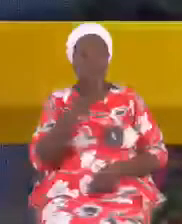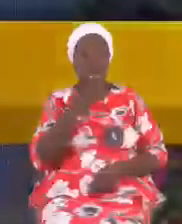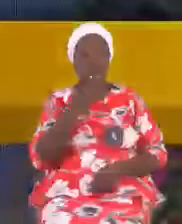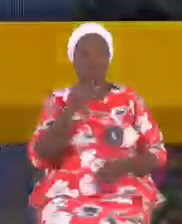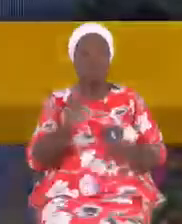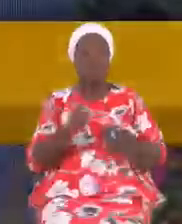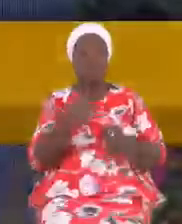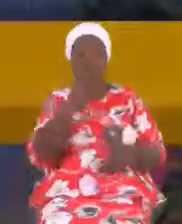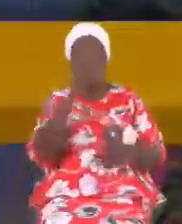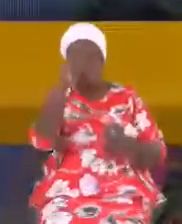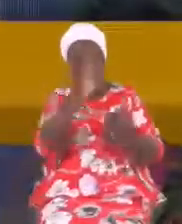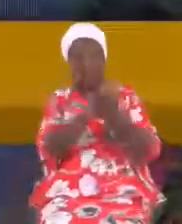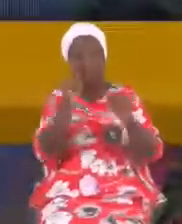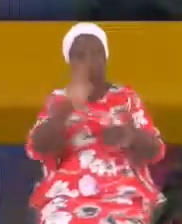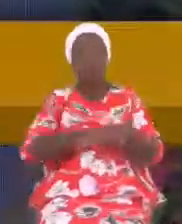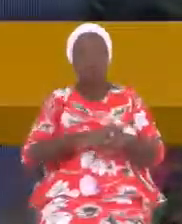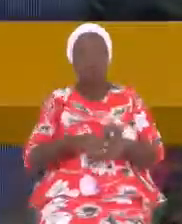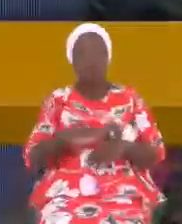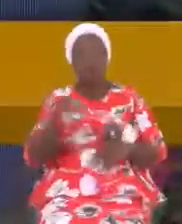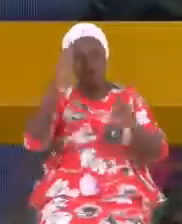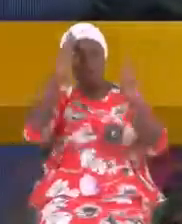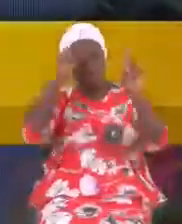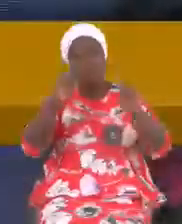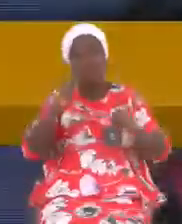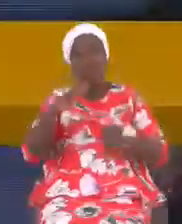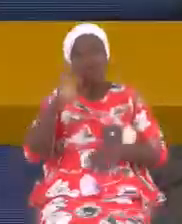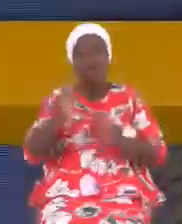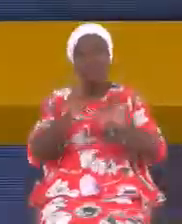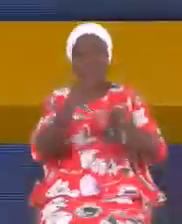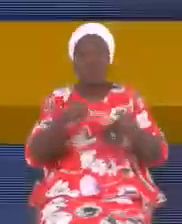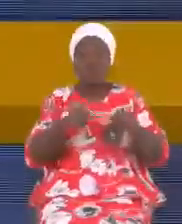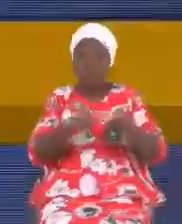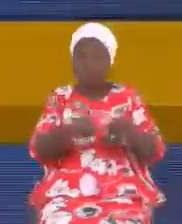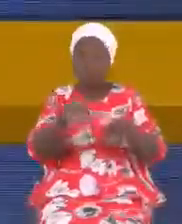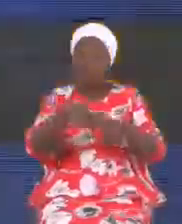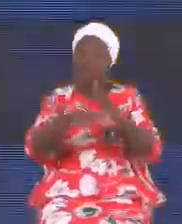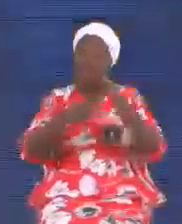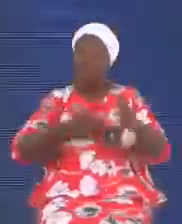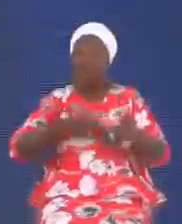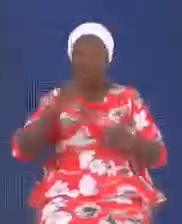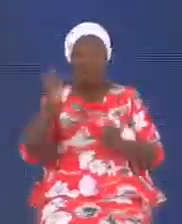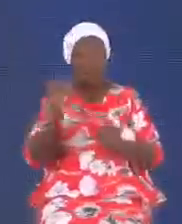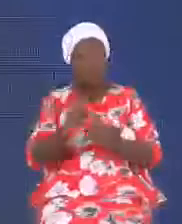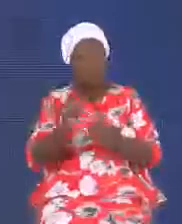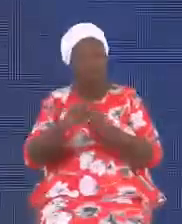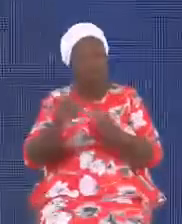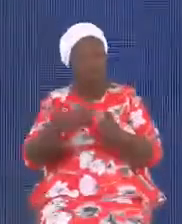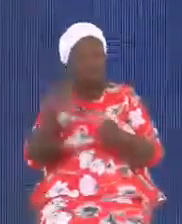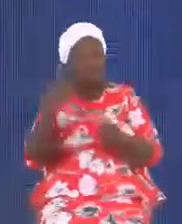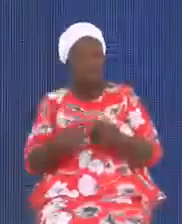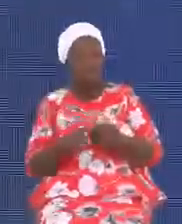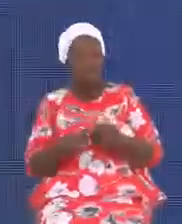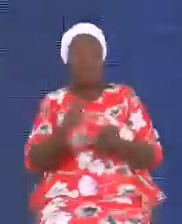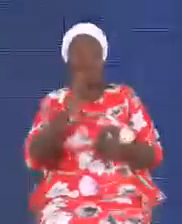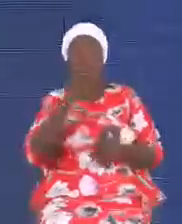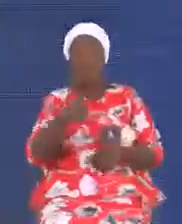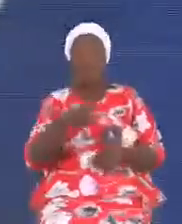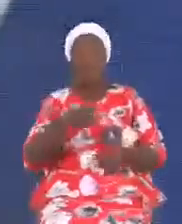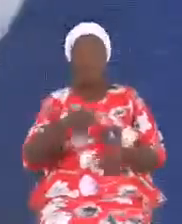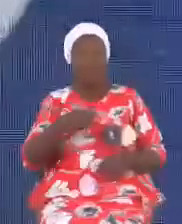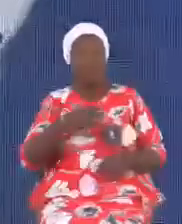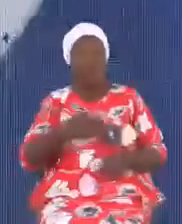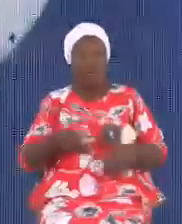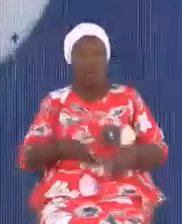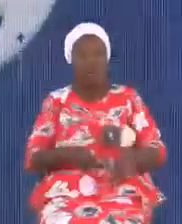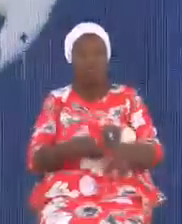on him, if ye continue in my word, then are ye disciples,